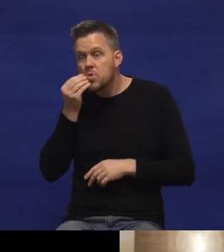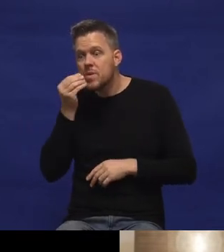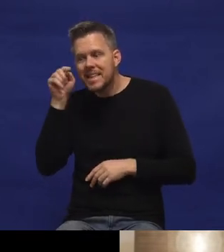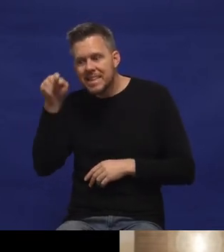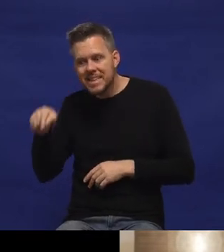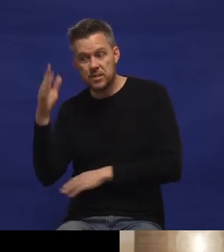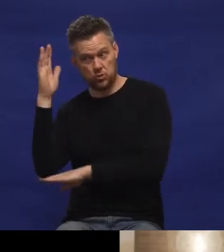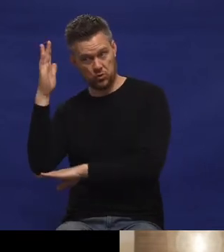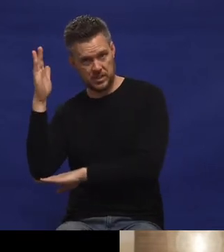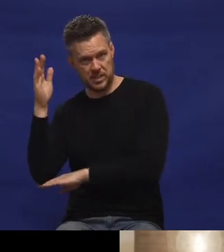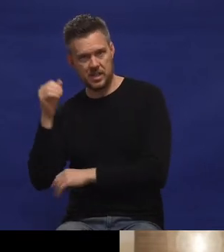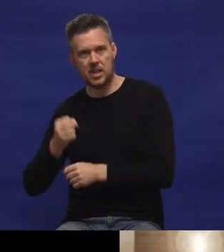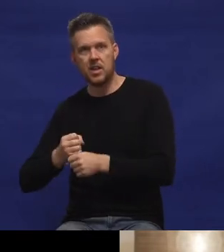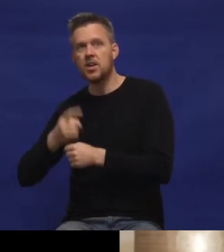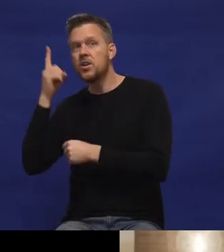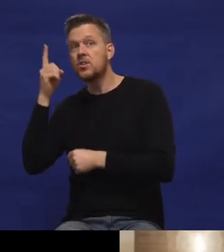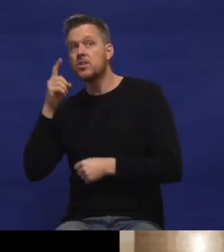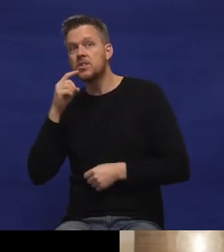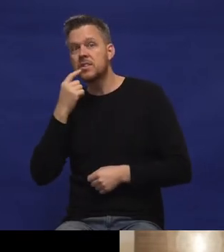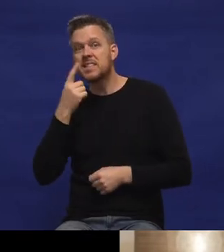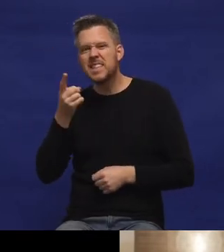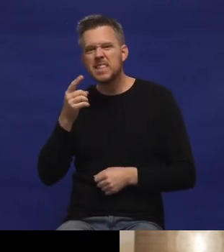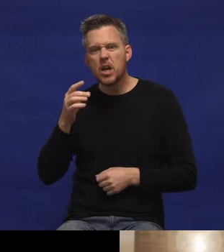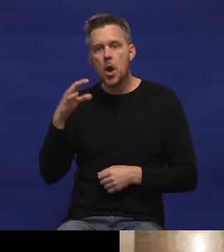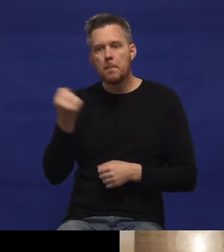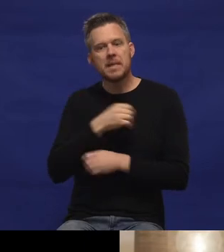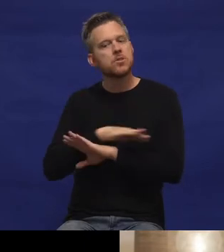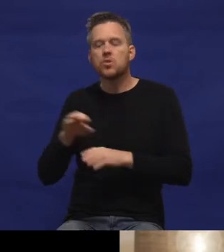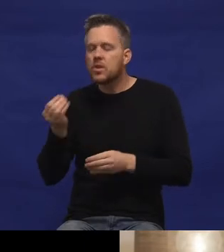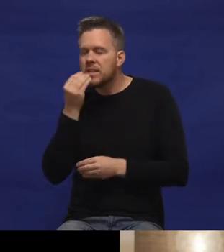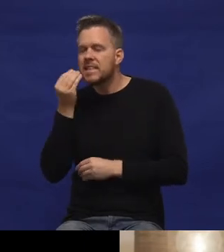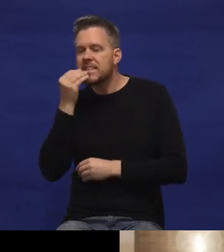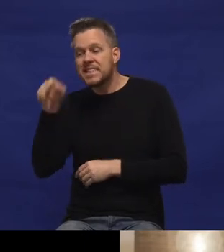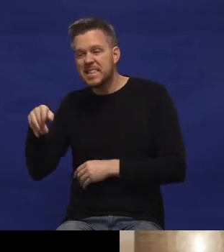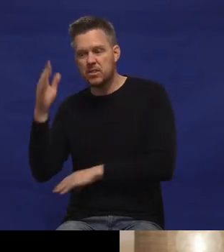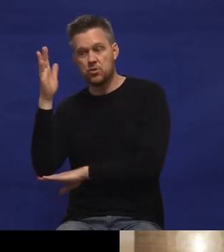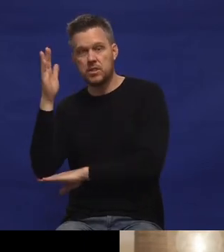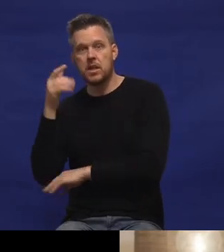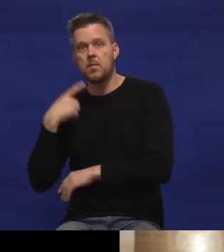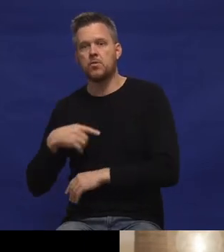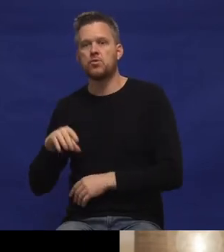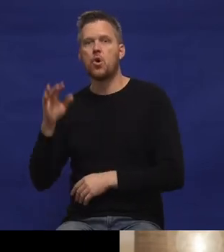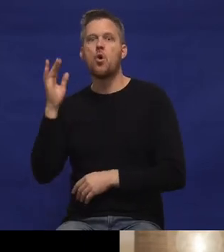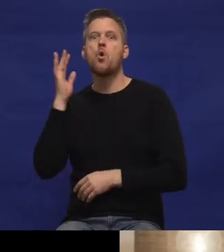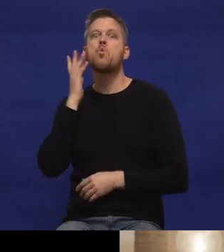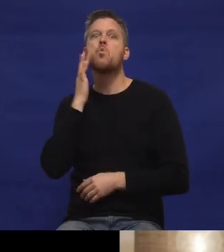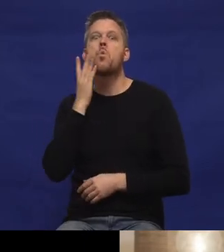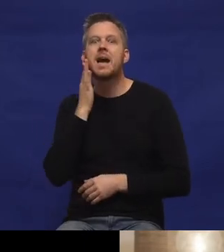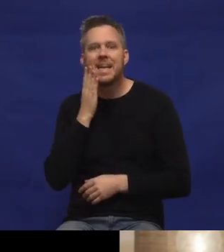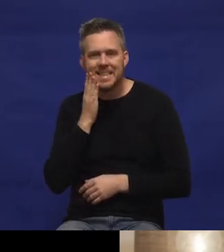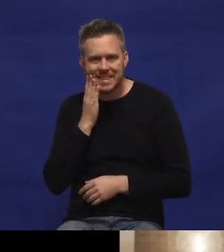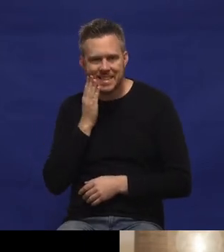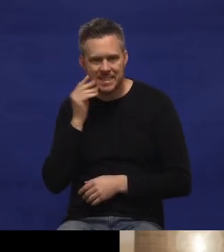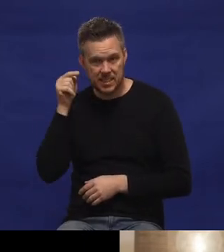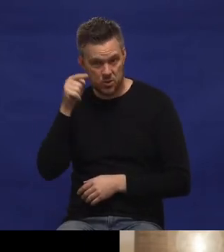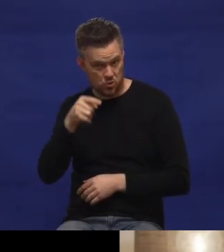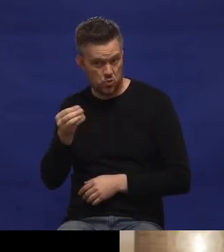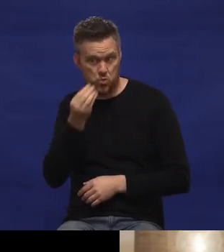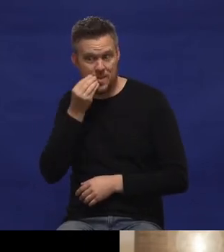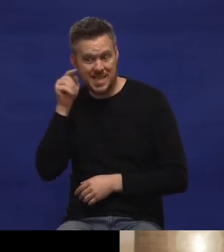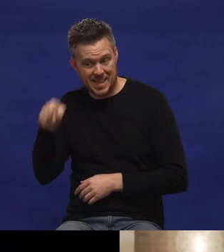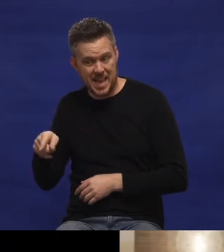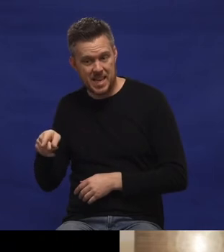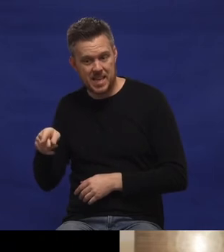die. Rather, let me read it. But you must not eat of the tree of the knowledge of good and evil, for when you eat